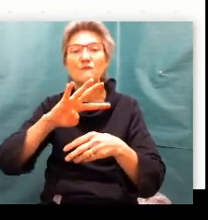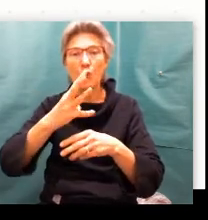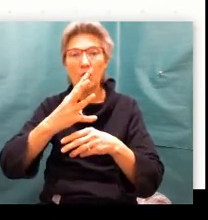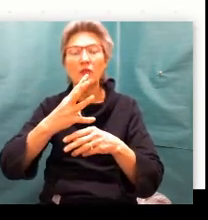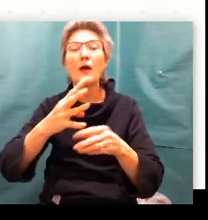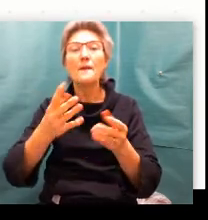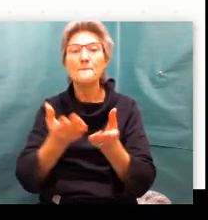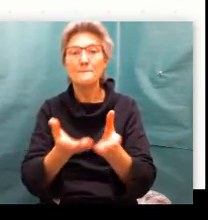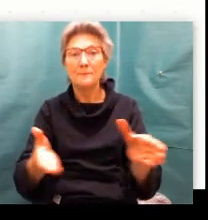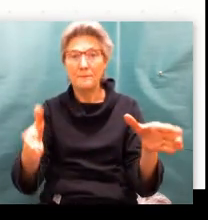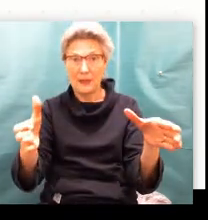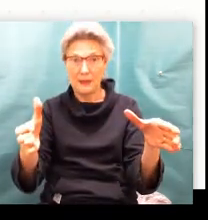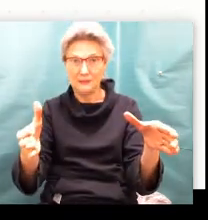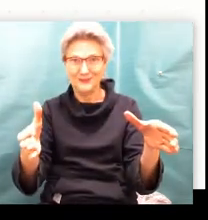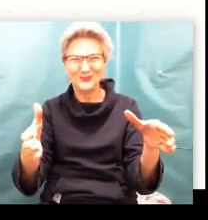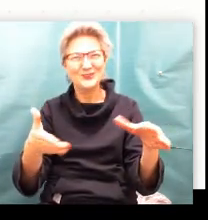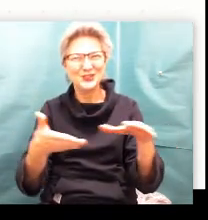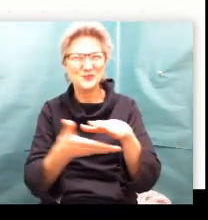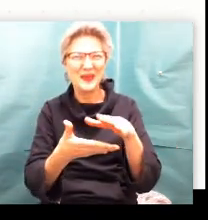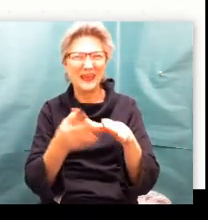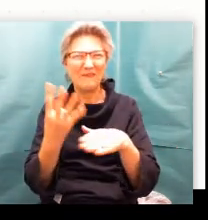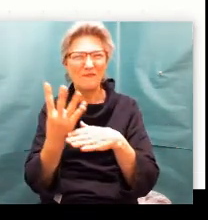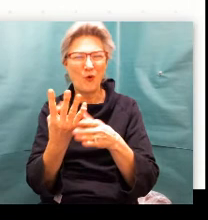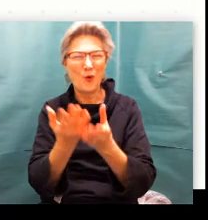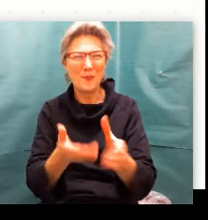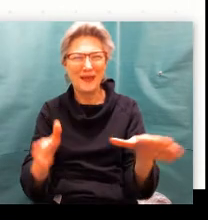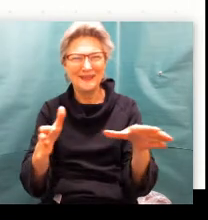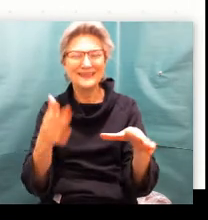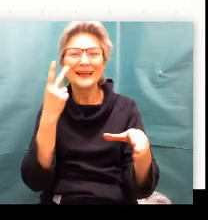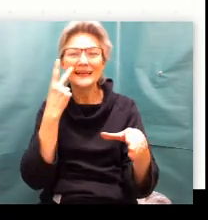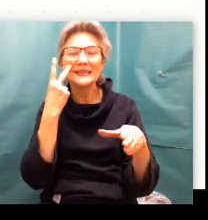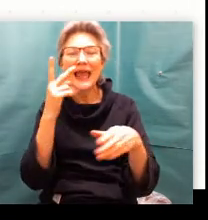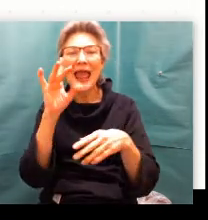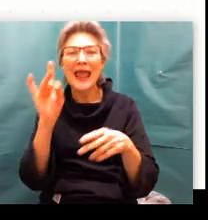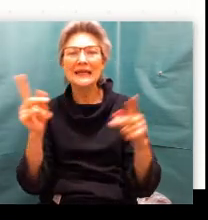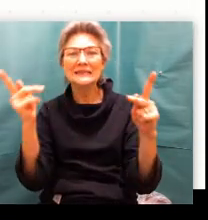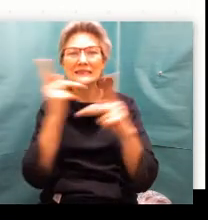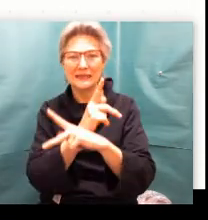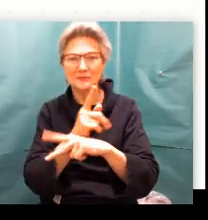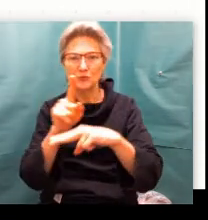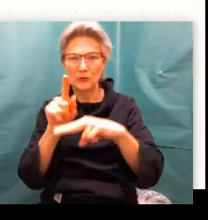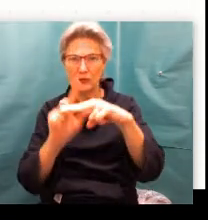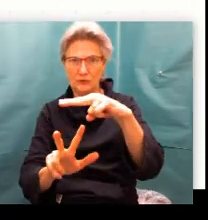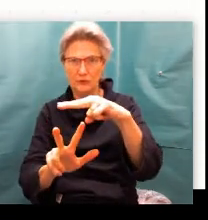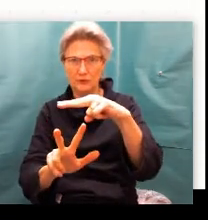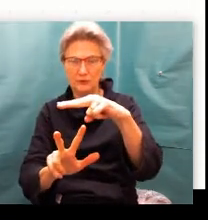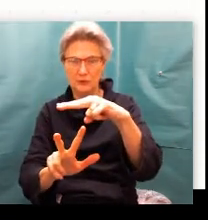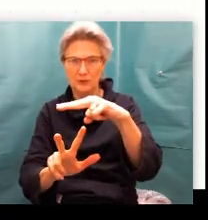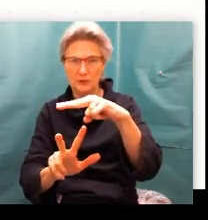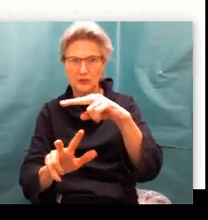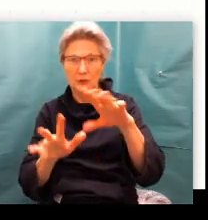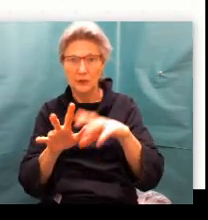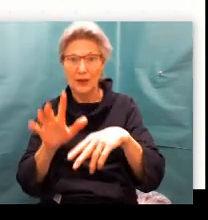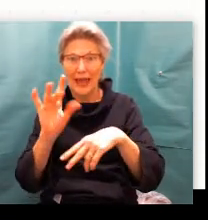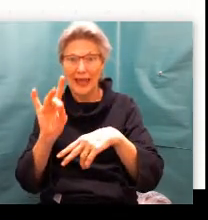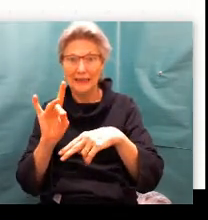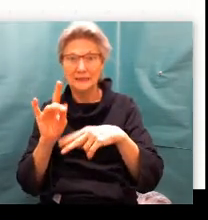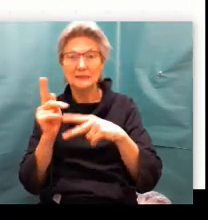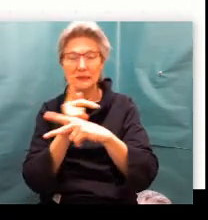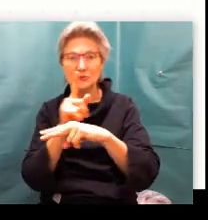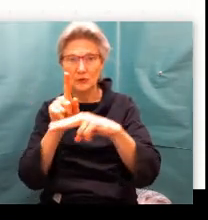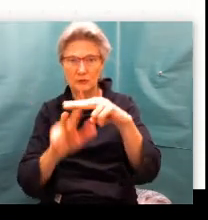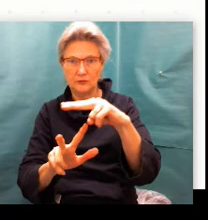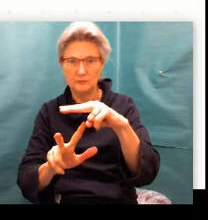because that's how many she's making, I see 8 parts, 8 shaded 1/3. So I would do